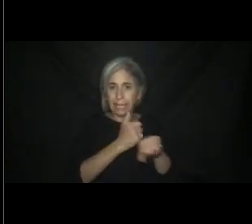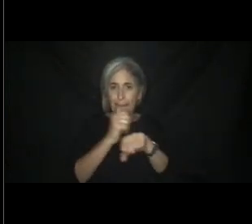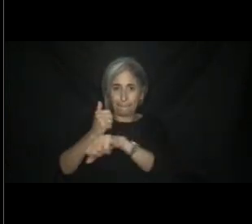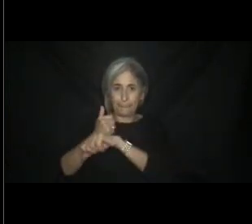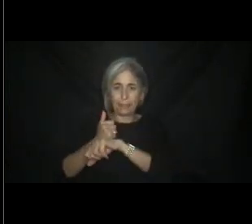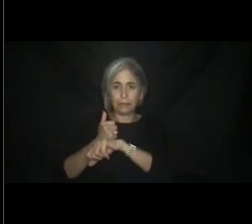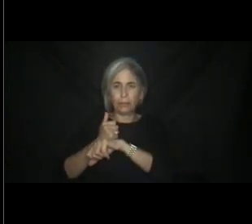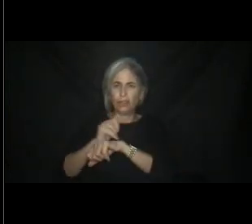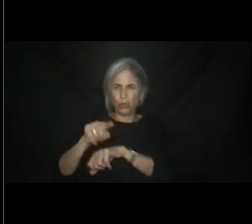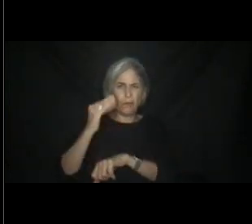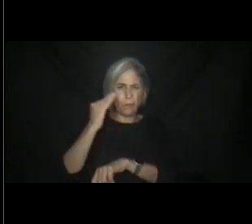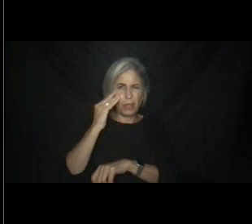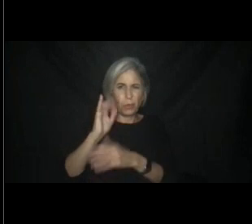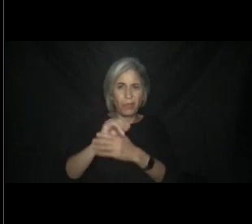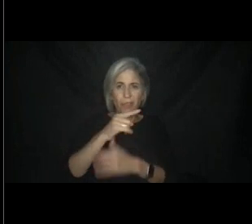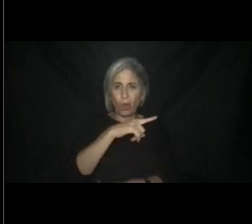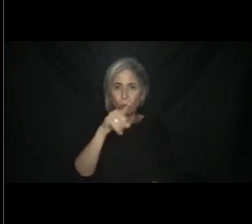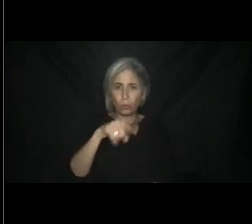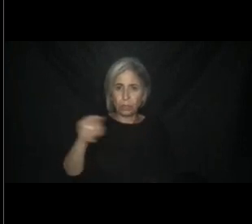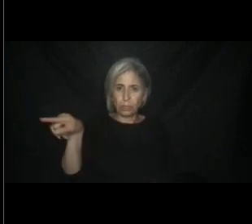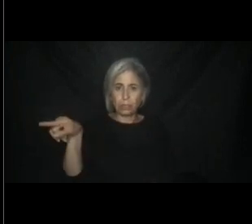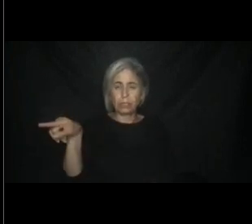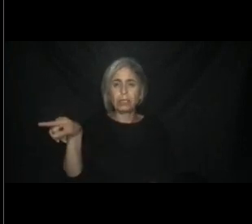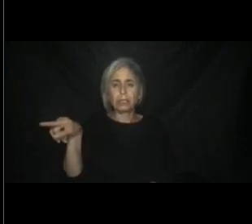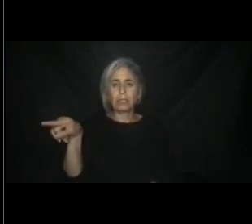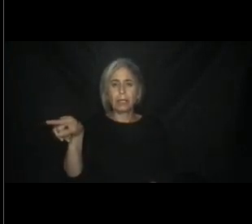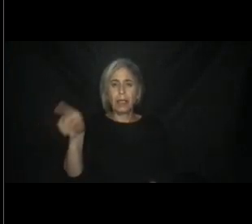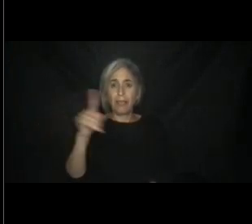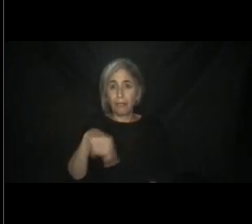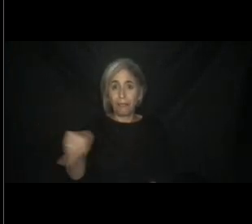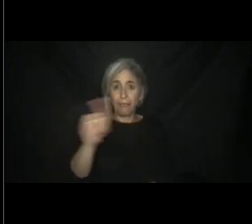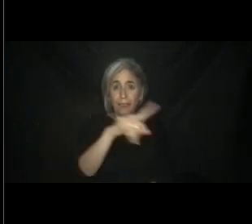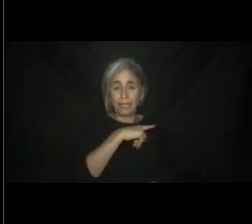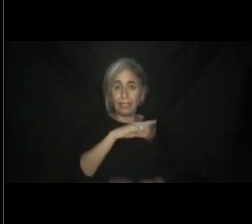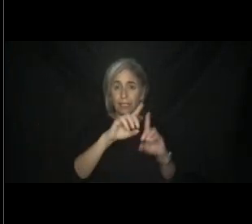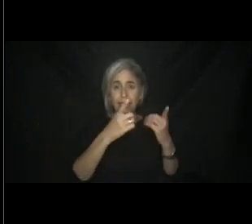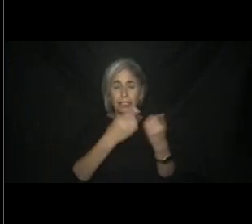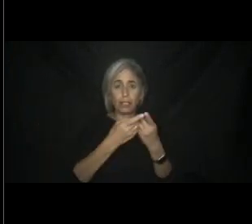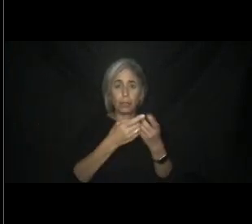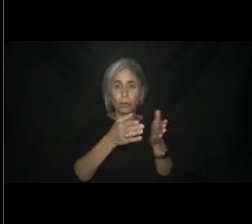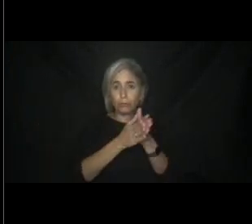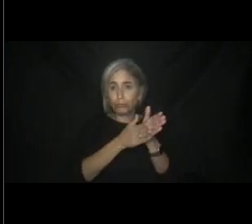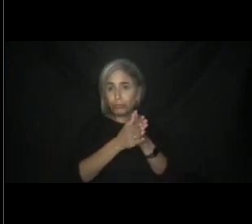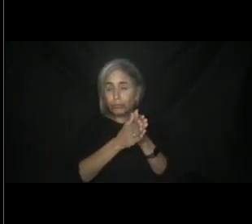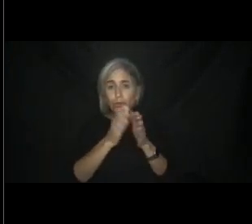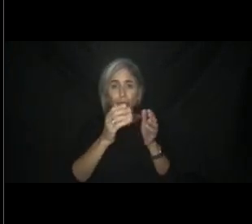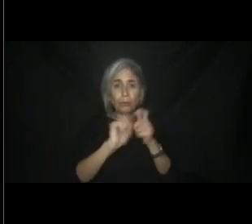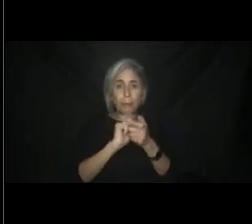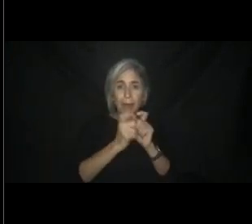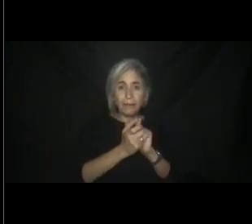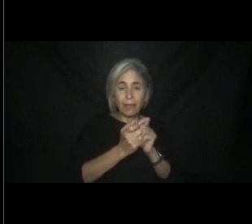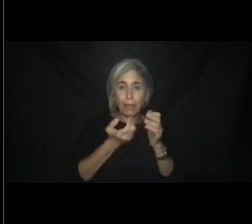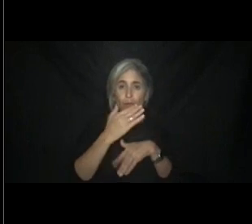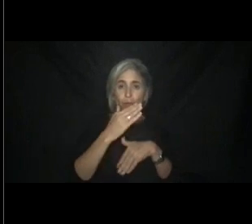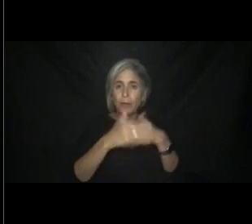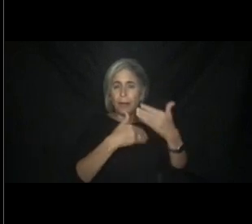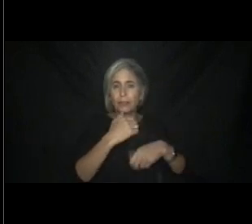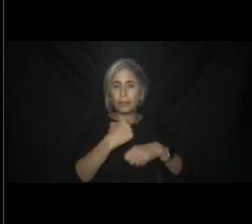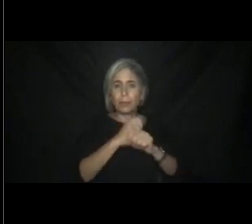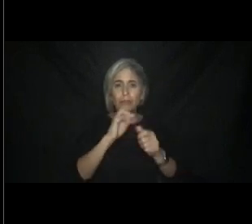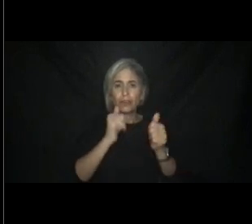very familiar with those, and these are the districts that we'll be seeking to modify as part of this process to make sure that each